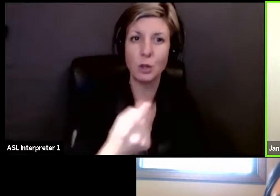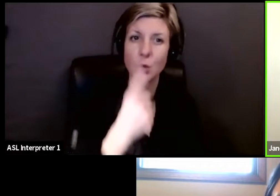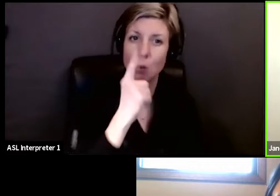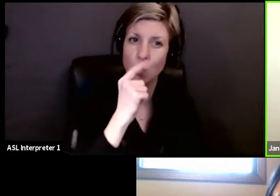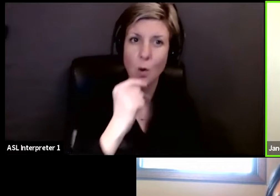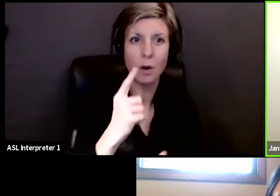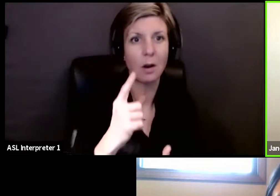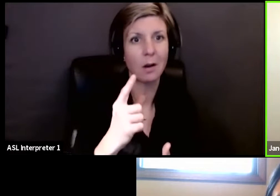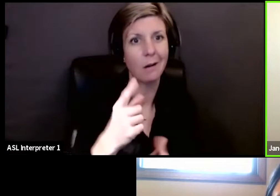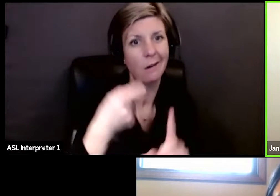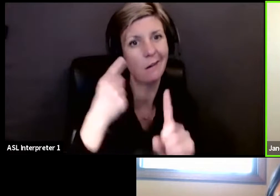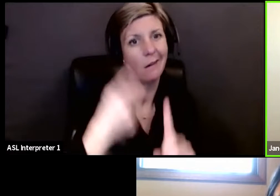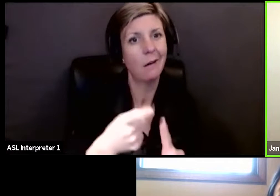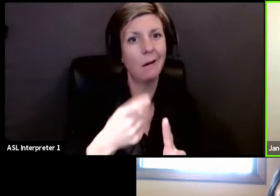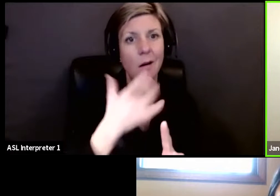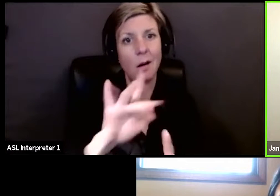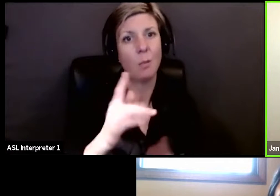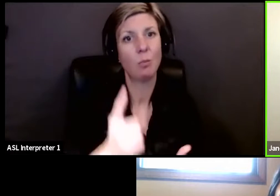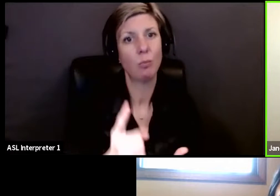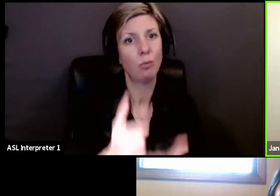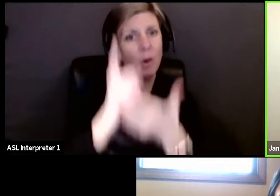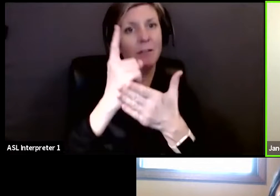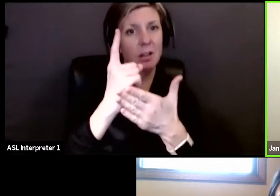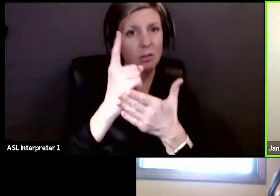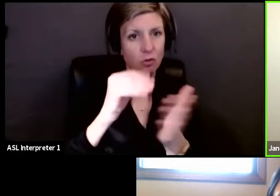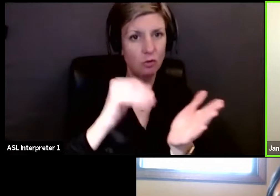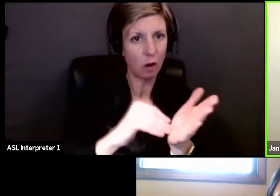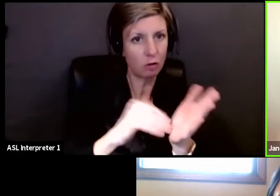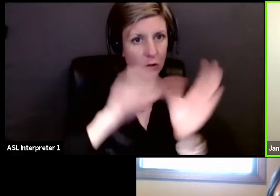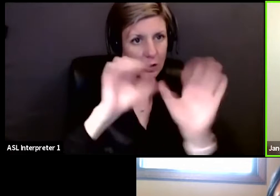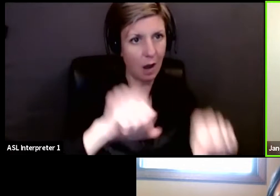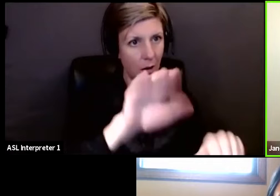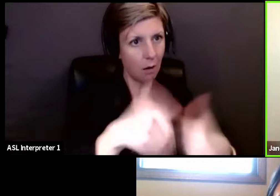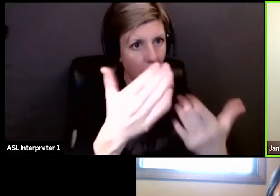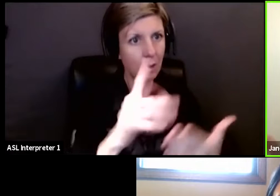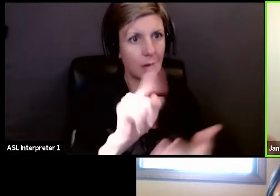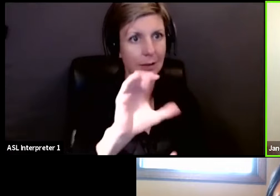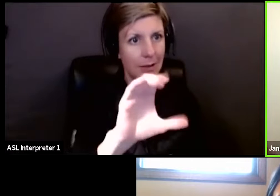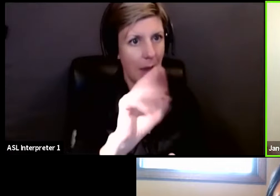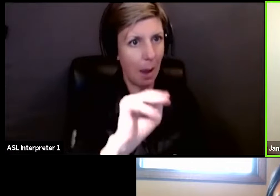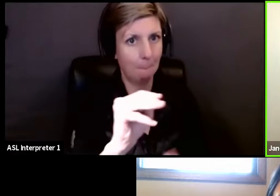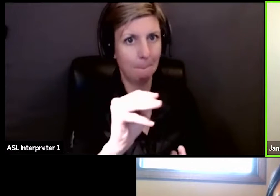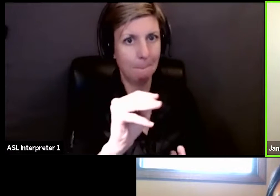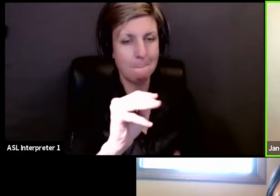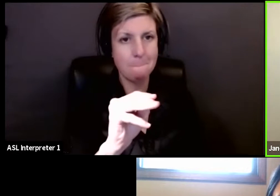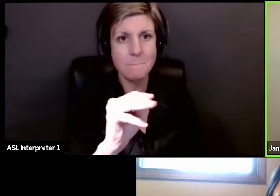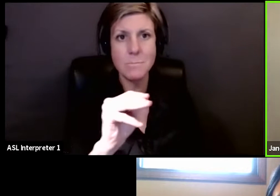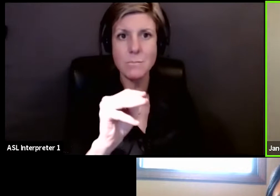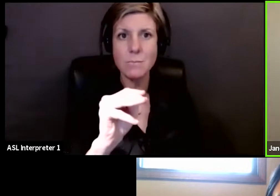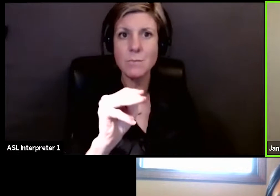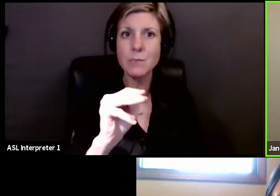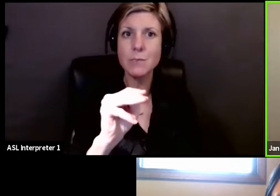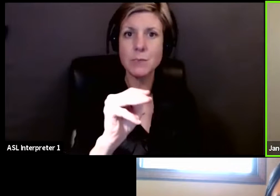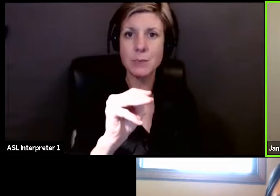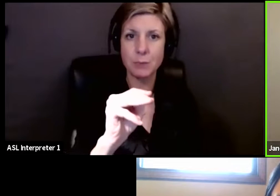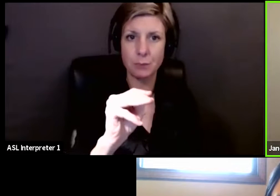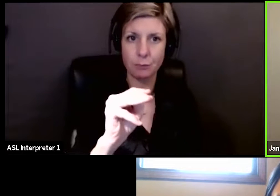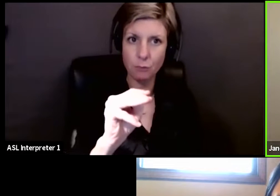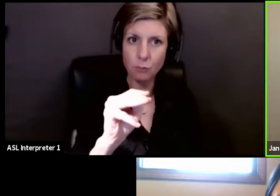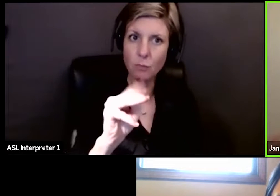practitioners can provide it. Mhm. And that is just one way that the system that we're